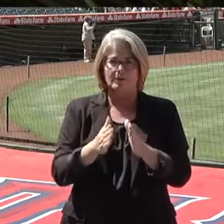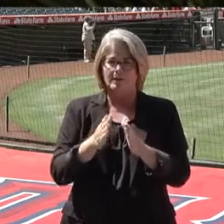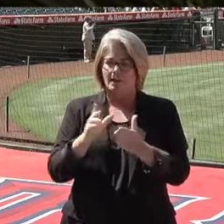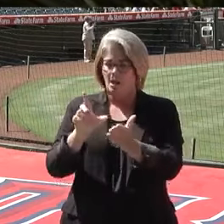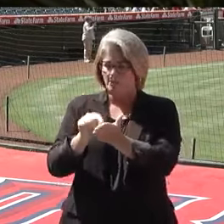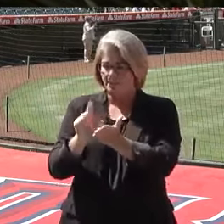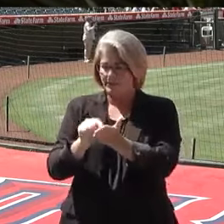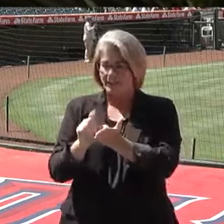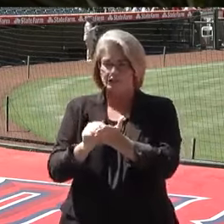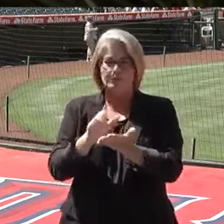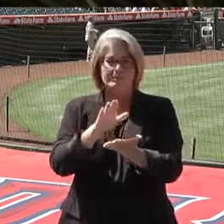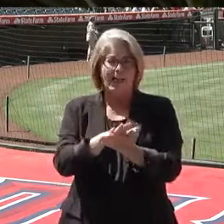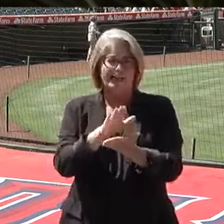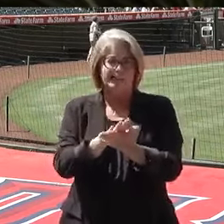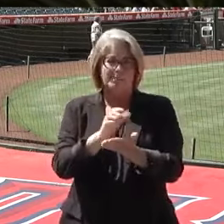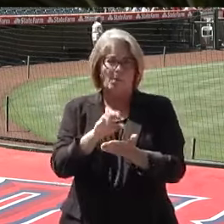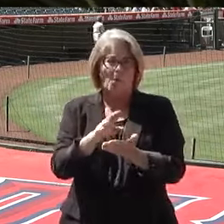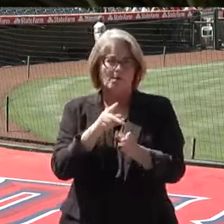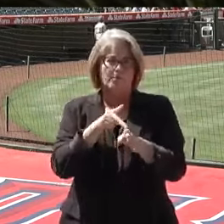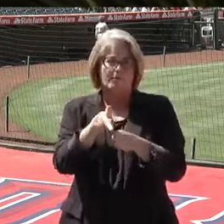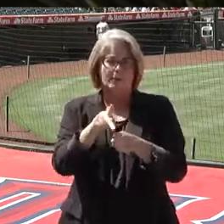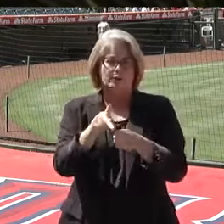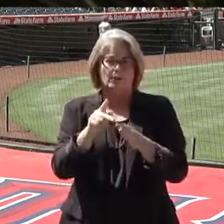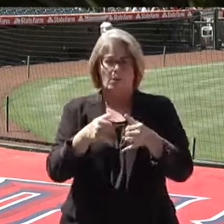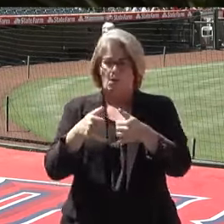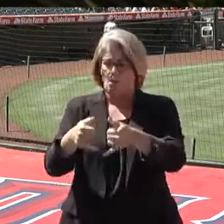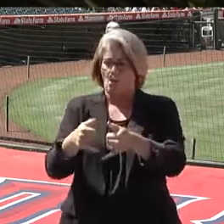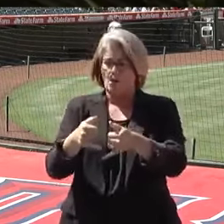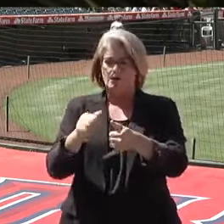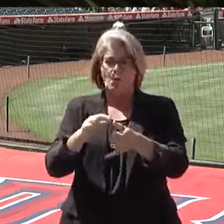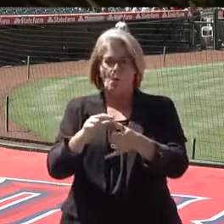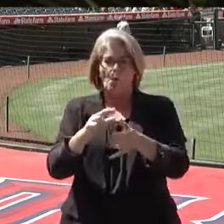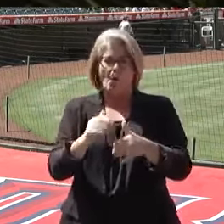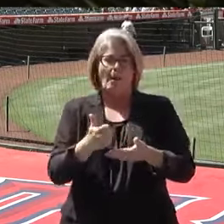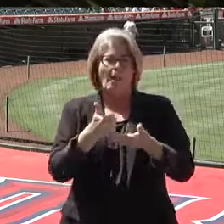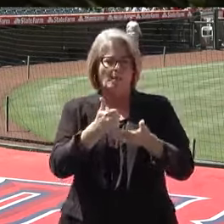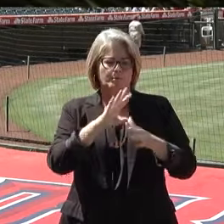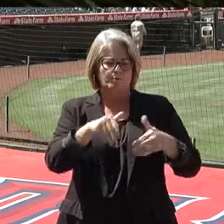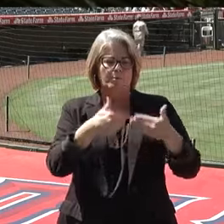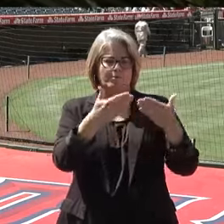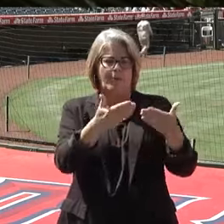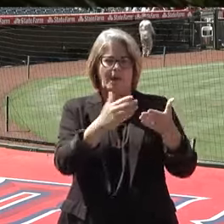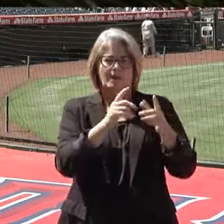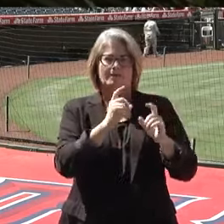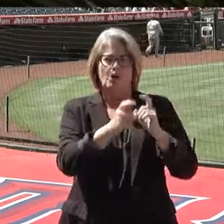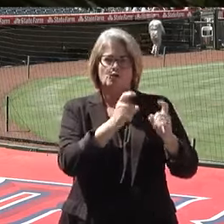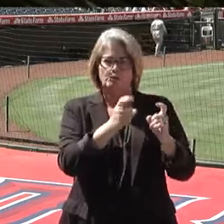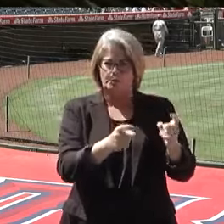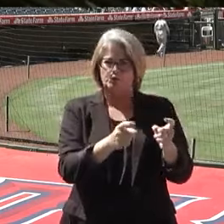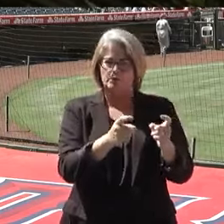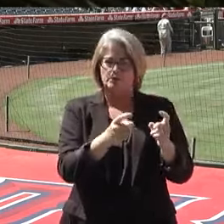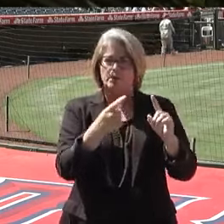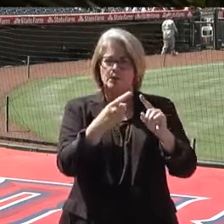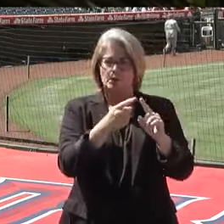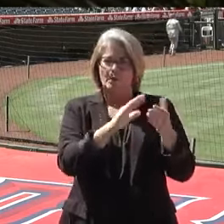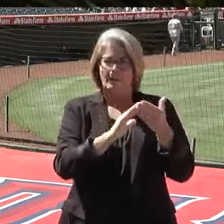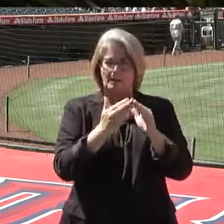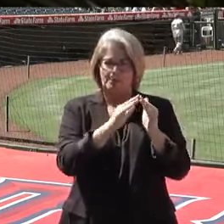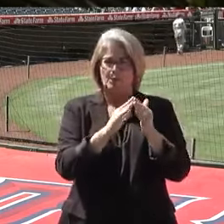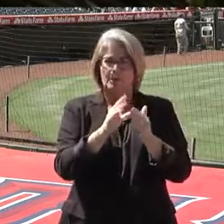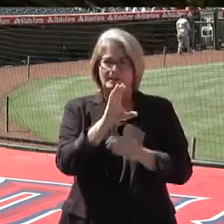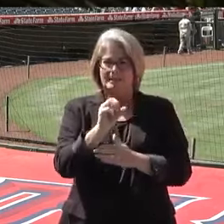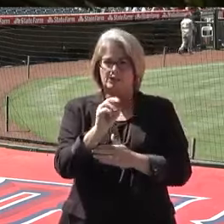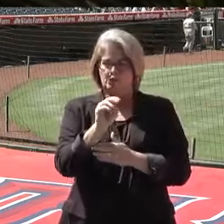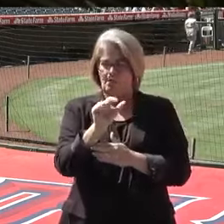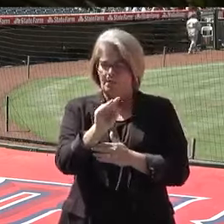awards, and/or contributions to the university and community at large. Please join me now in congratulating the following